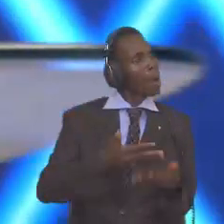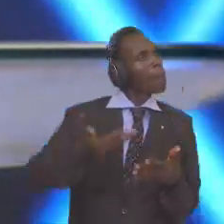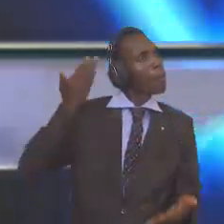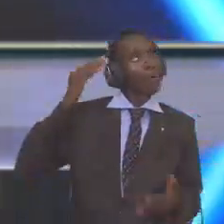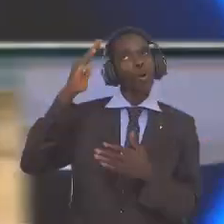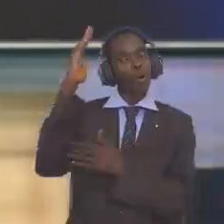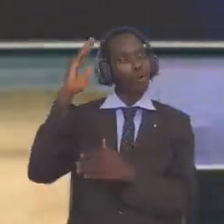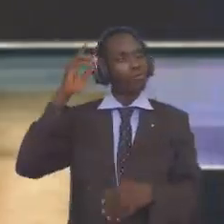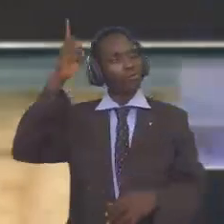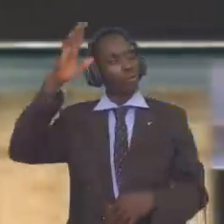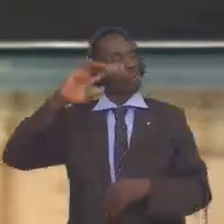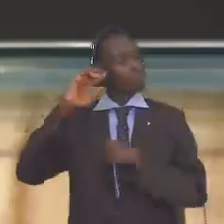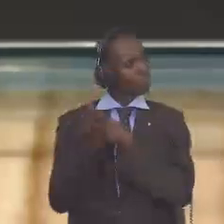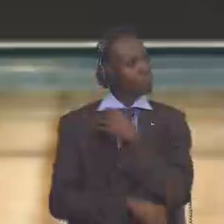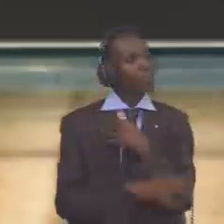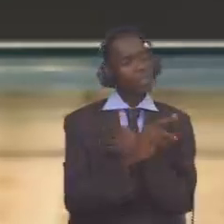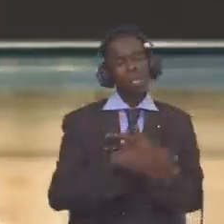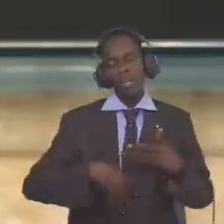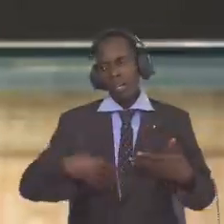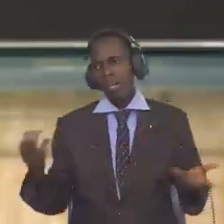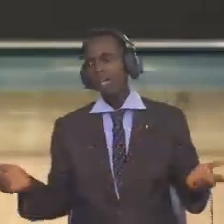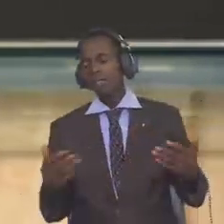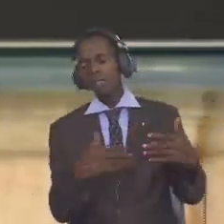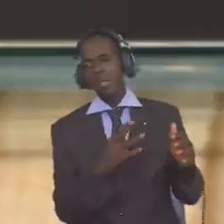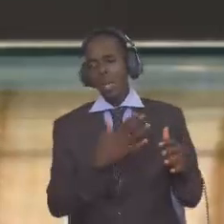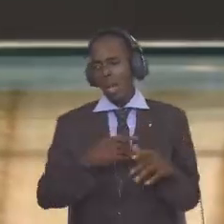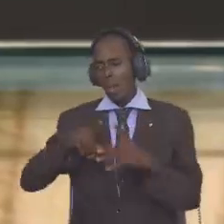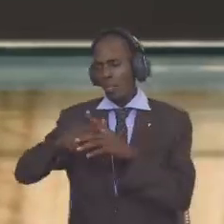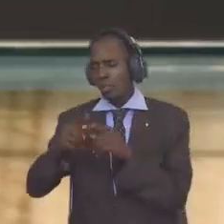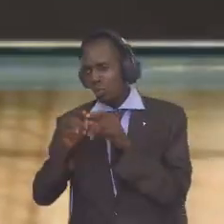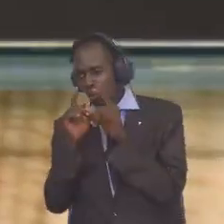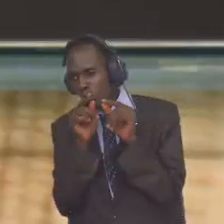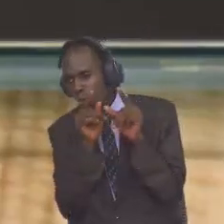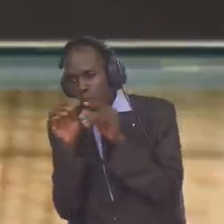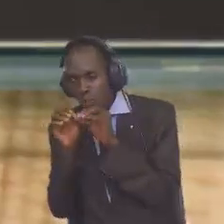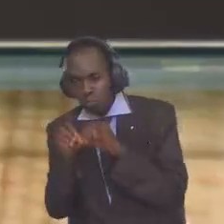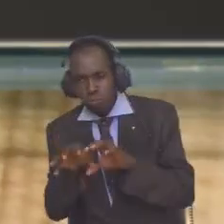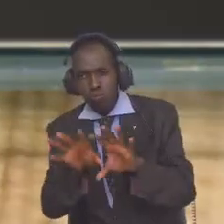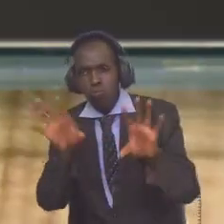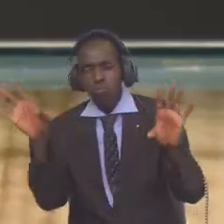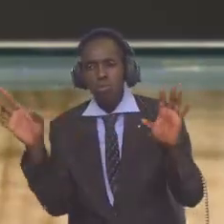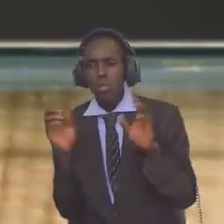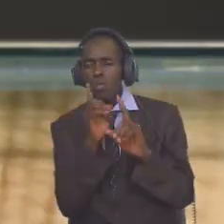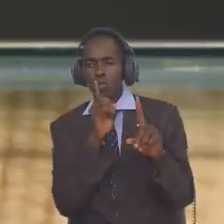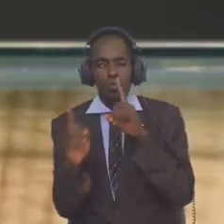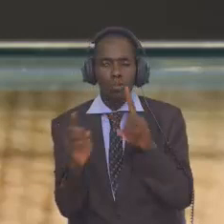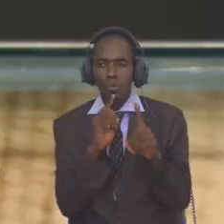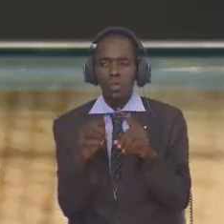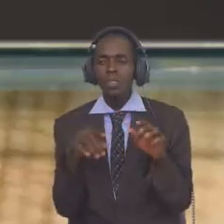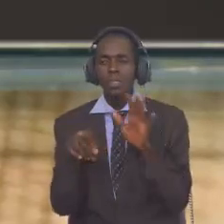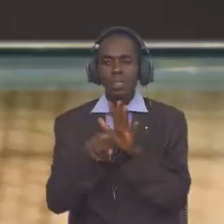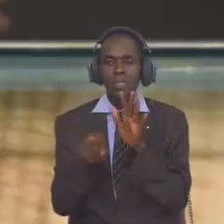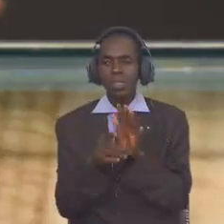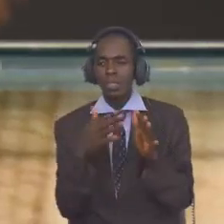be preaching a kind of gospel, the gospel of envy, and the gospel of animosity, and the gospel of hatred, and he will